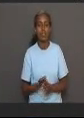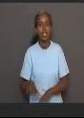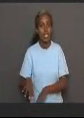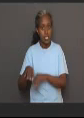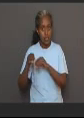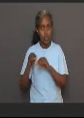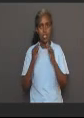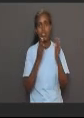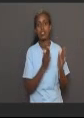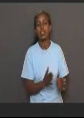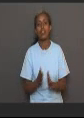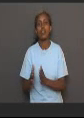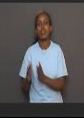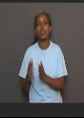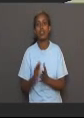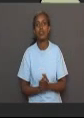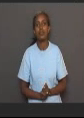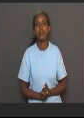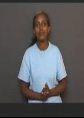Students, let's get ready.